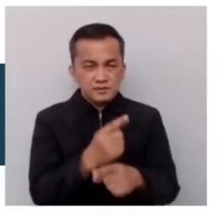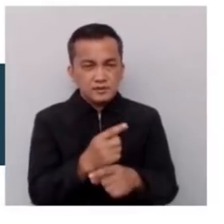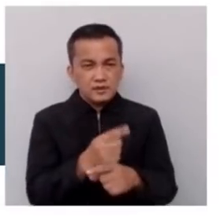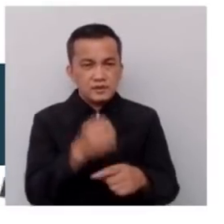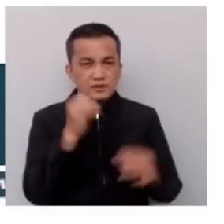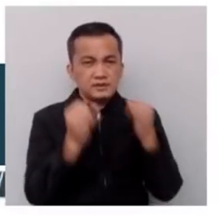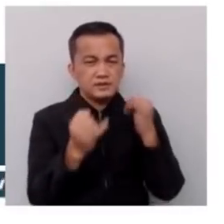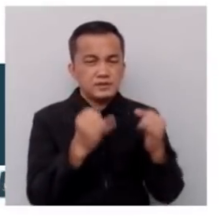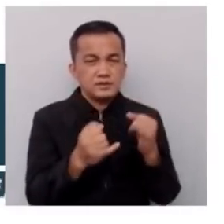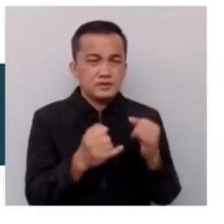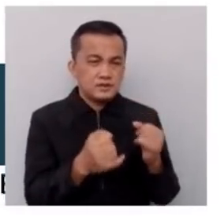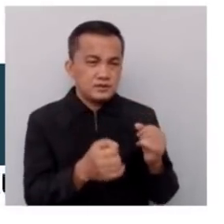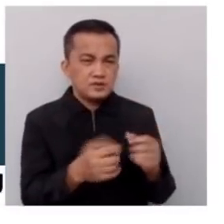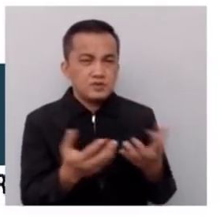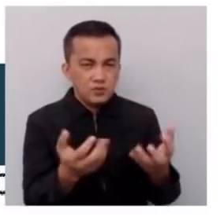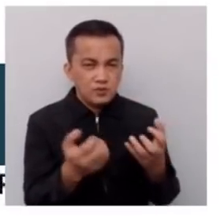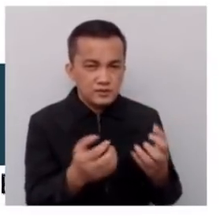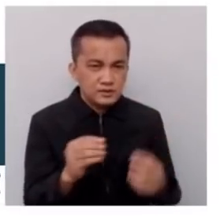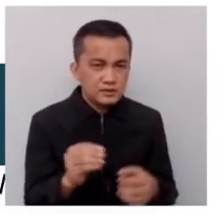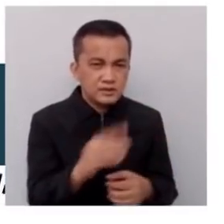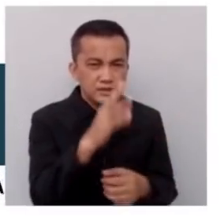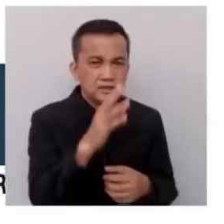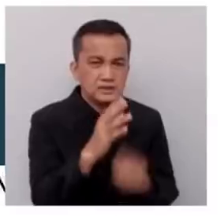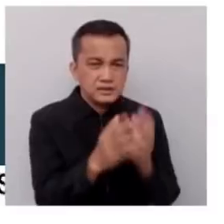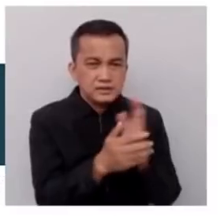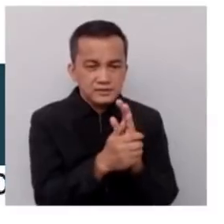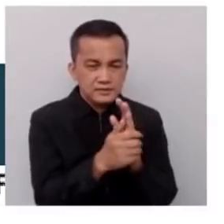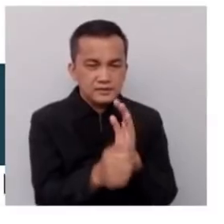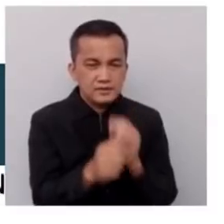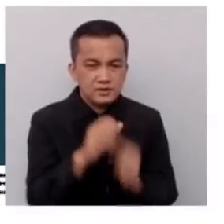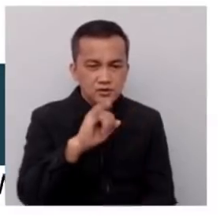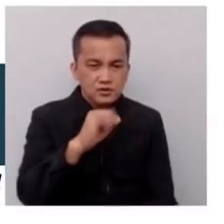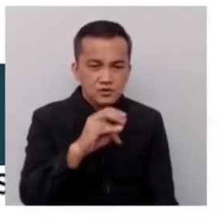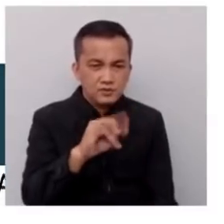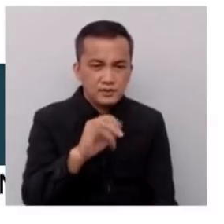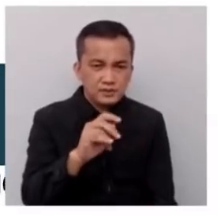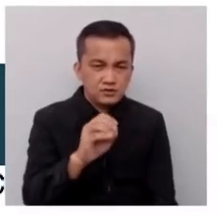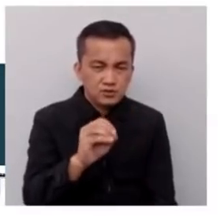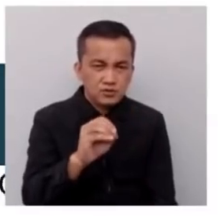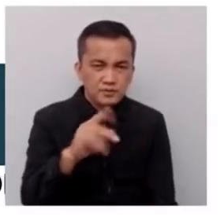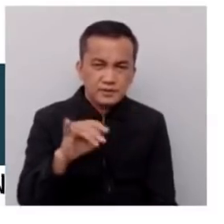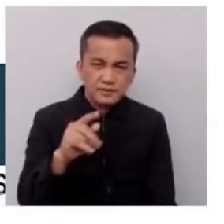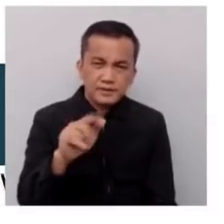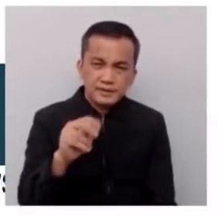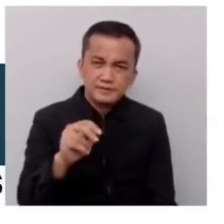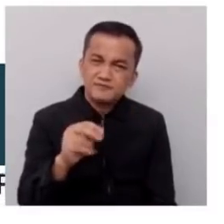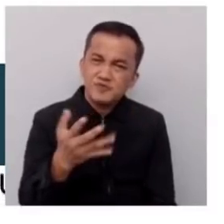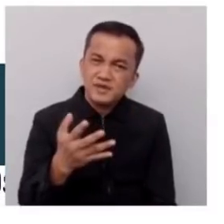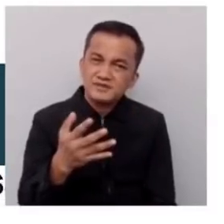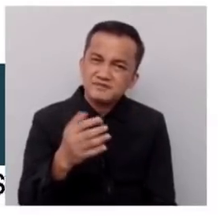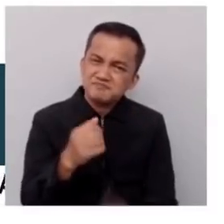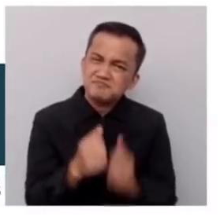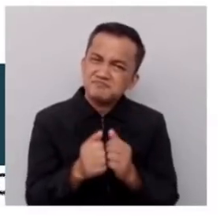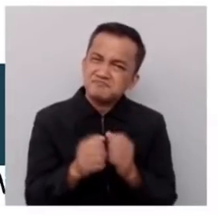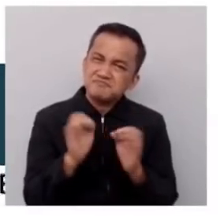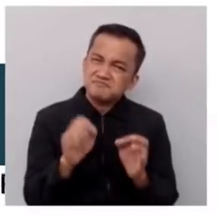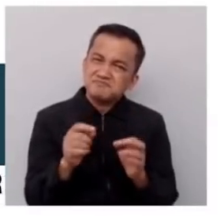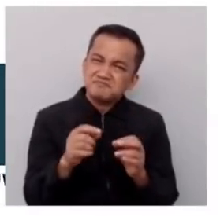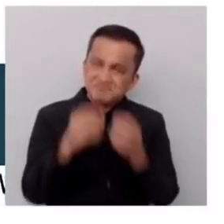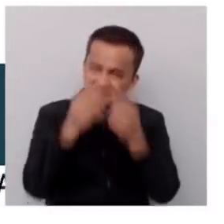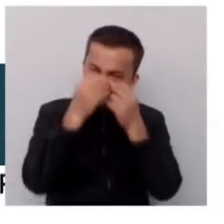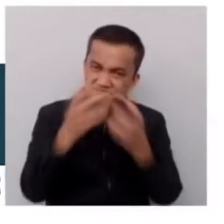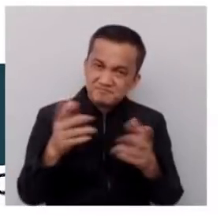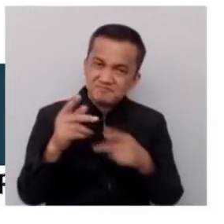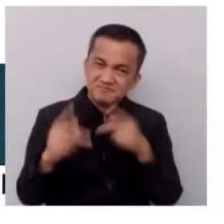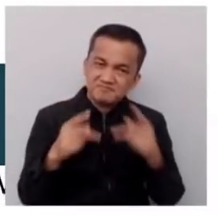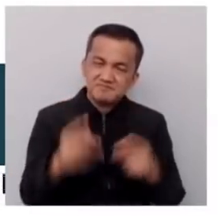wanted to air the expertise of Jovito Palparan. What does that tell you? And what should that tell the public? There